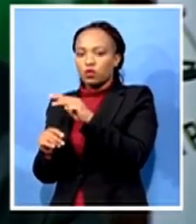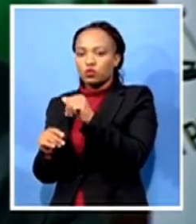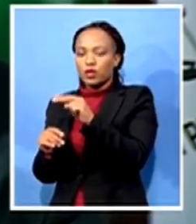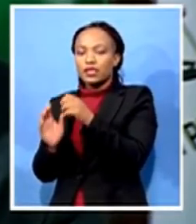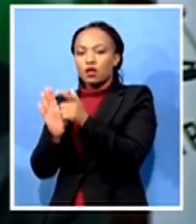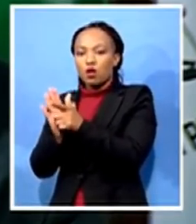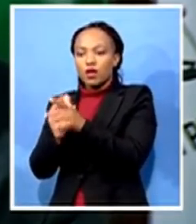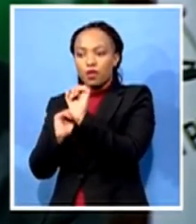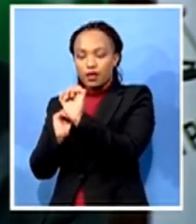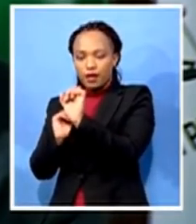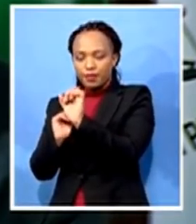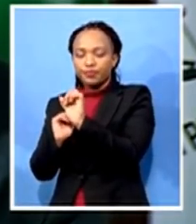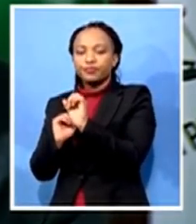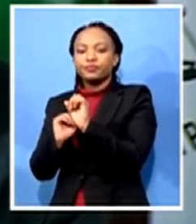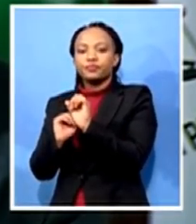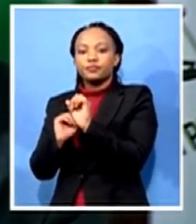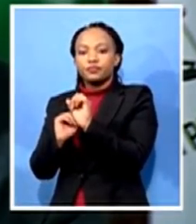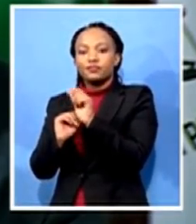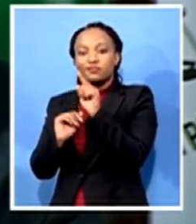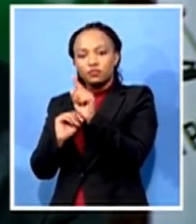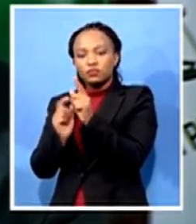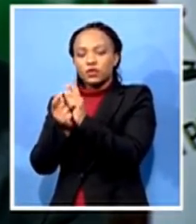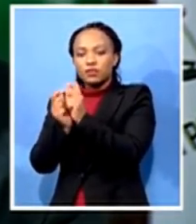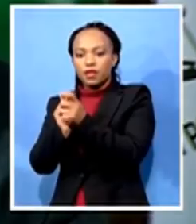We'll amend that. It will be